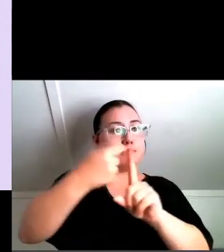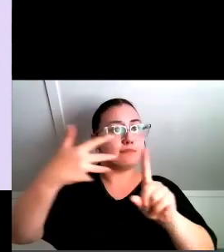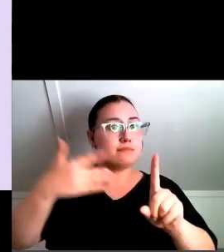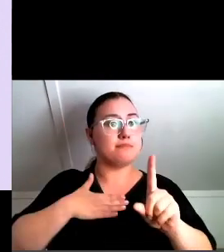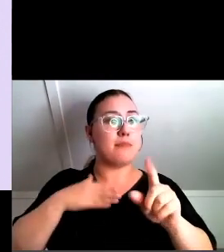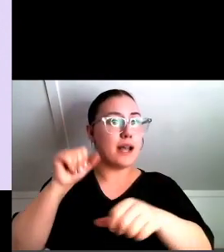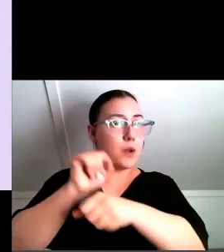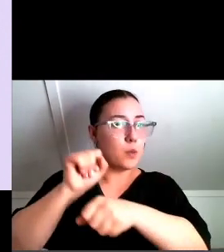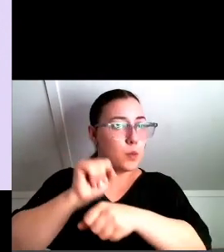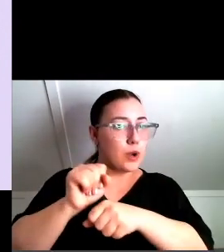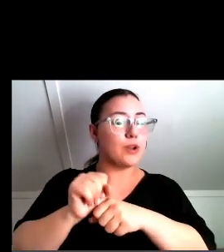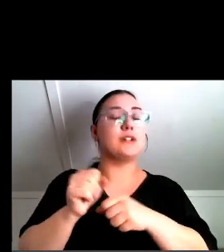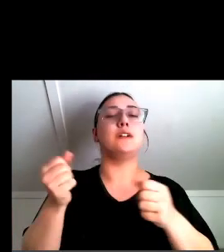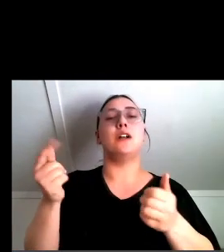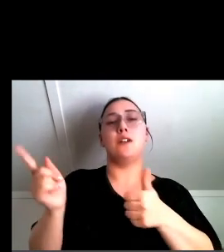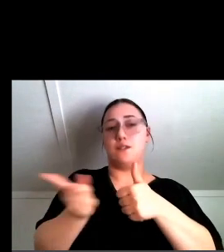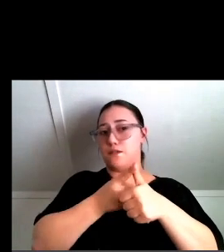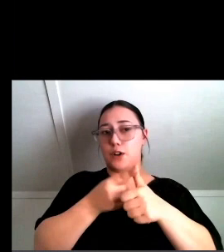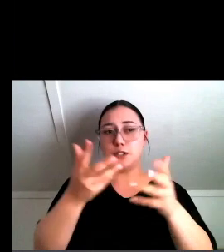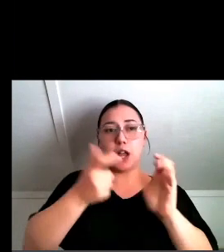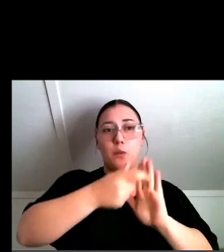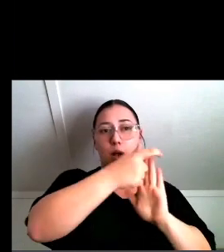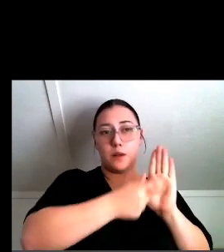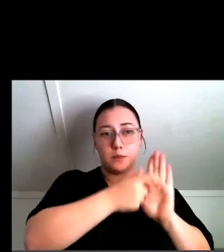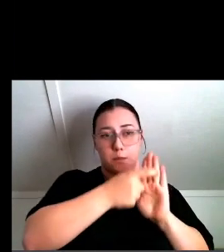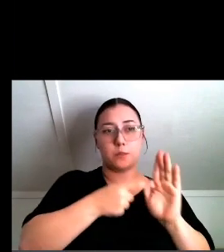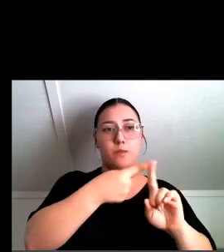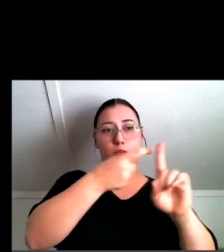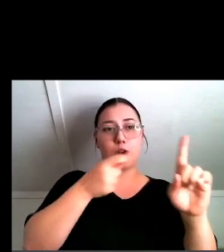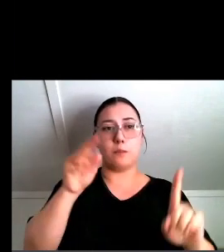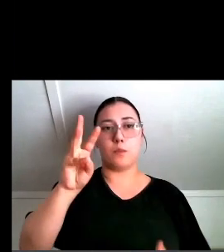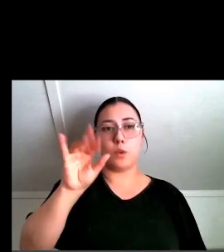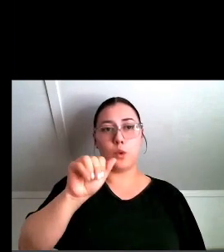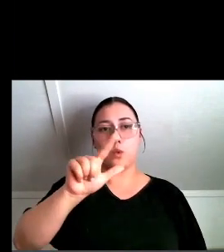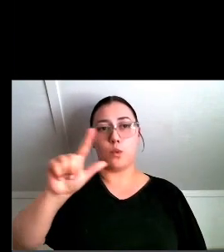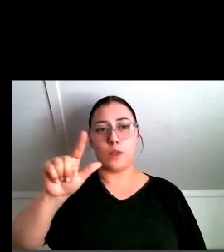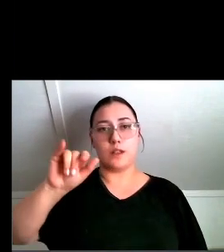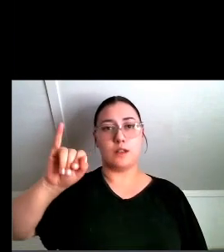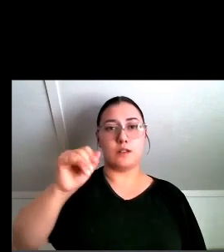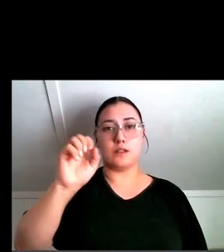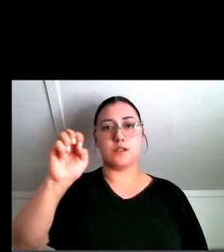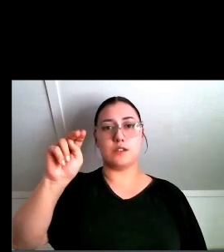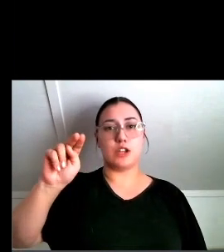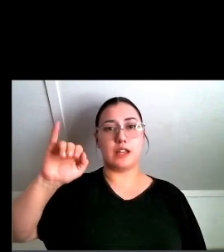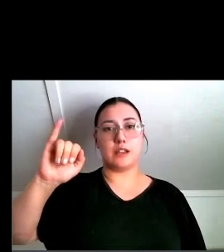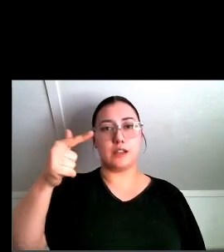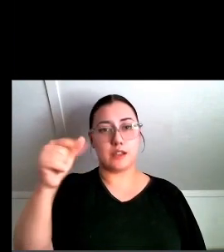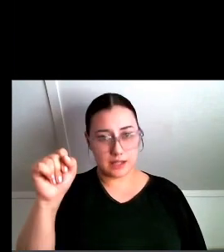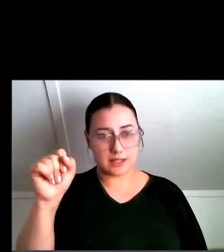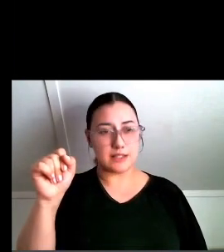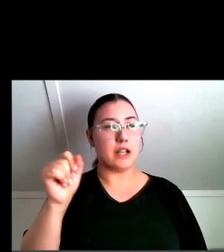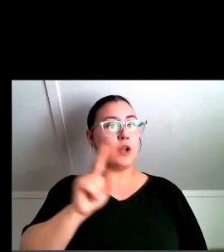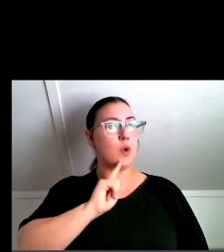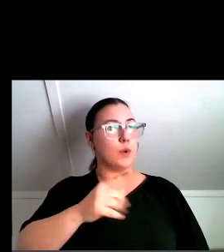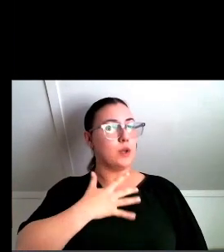John Jennings and Stacey Robinson of Sankofa. This is an image that means a lot to me because it really calls attention to the